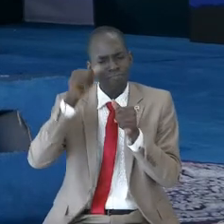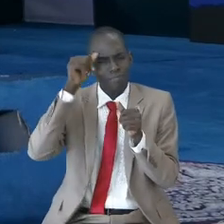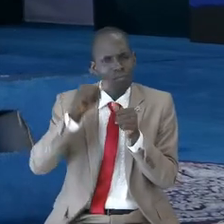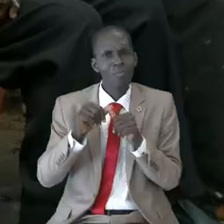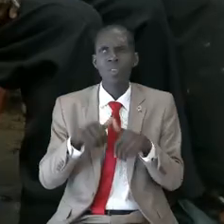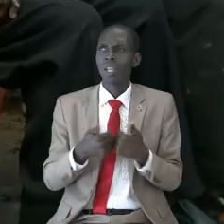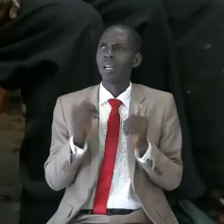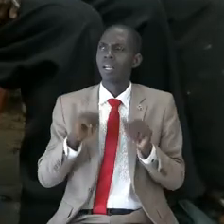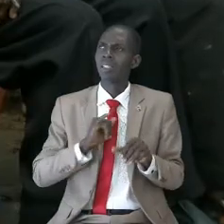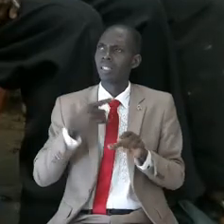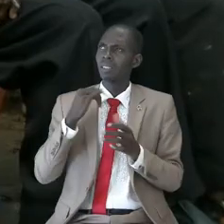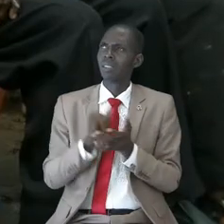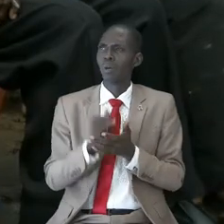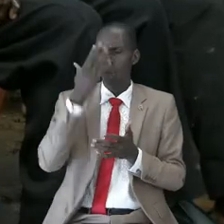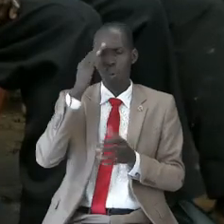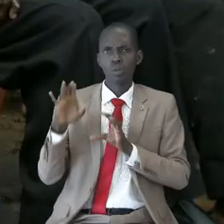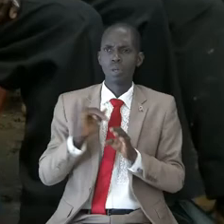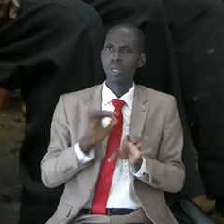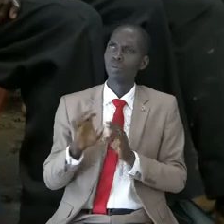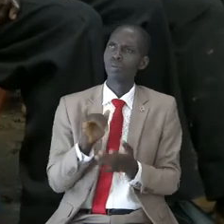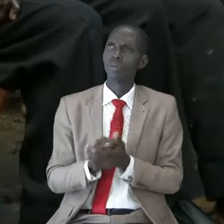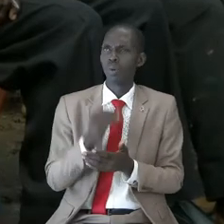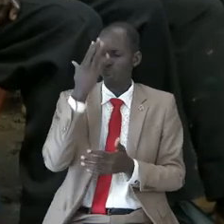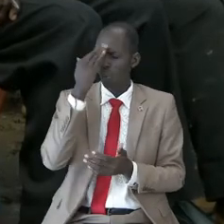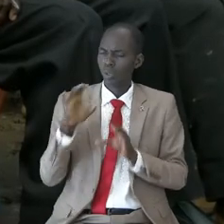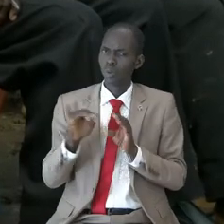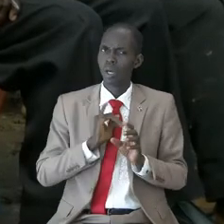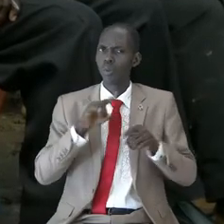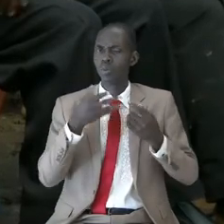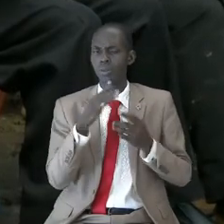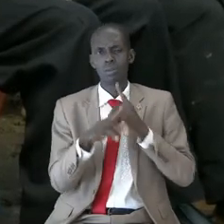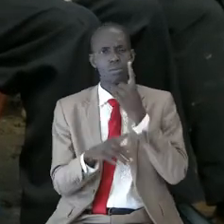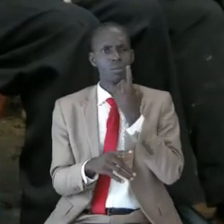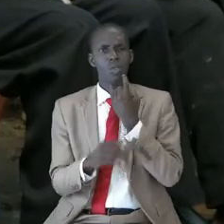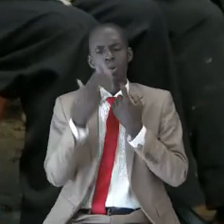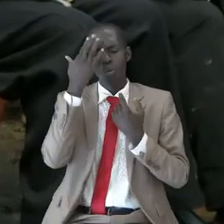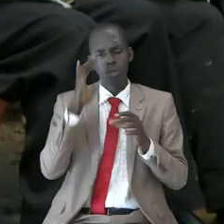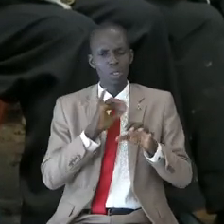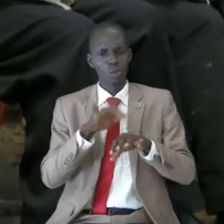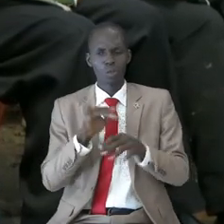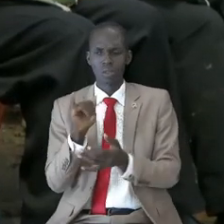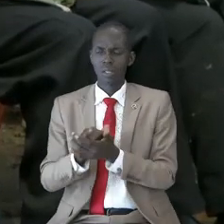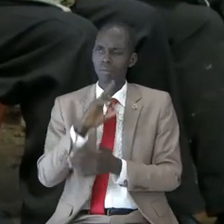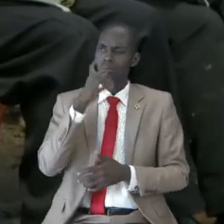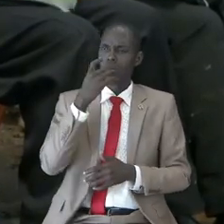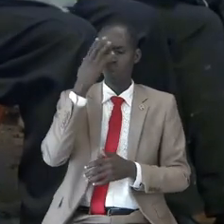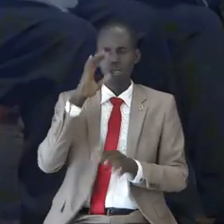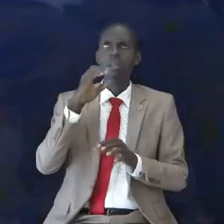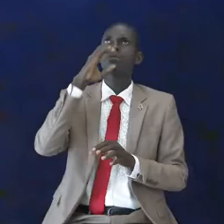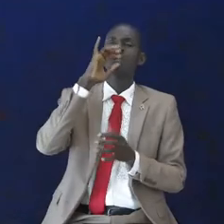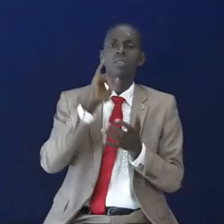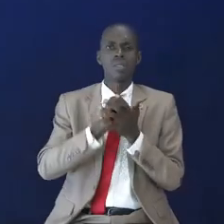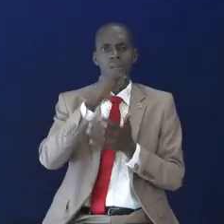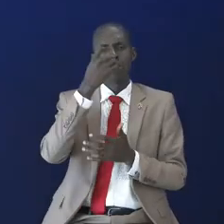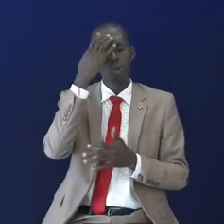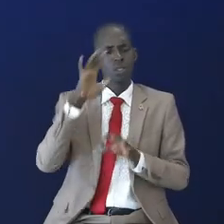say that? Why did I do that? Why did I go there? Why did I touch that? Why did I drink that? Why did I